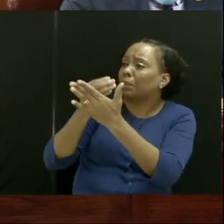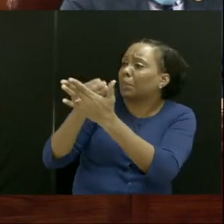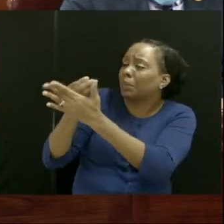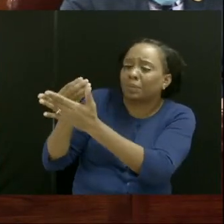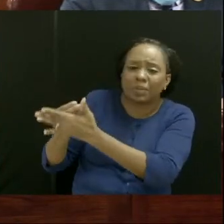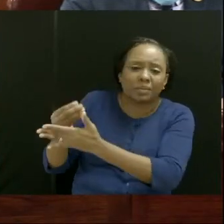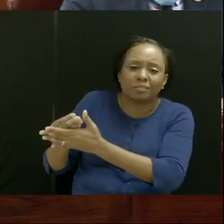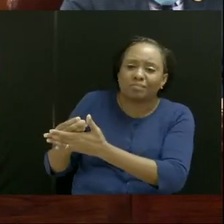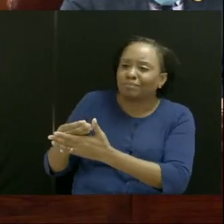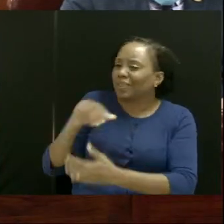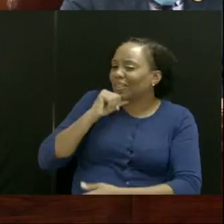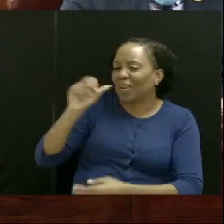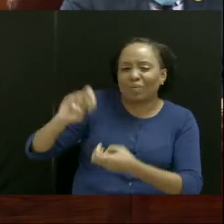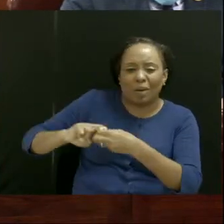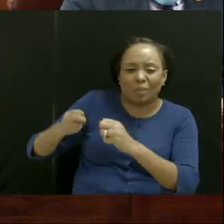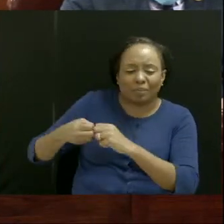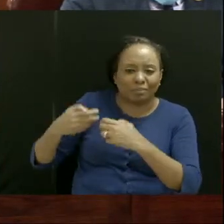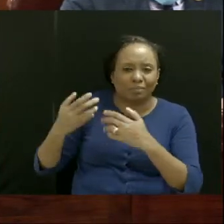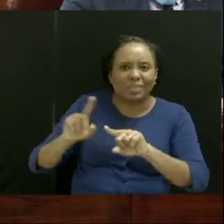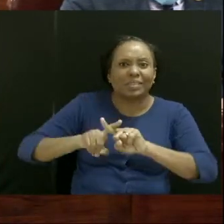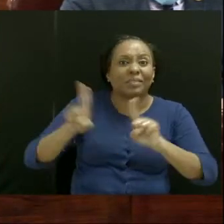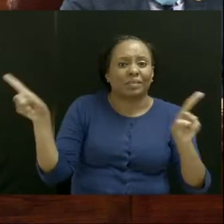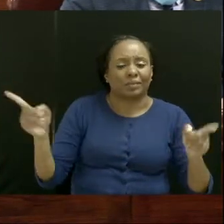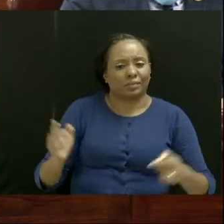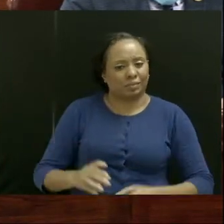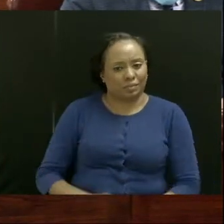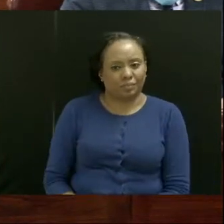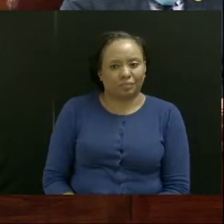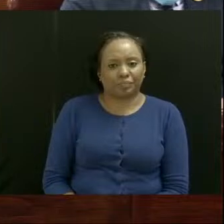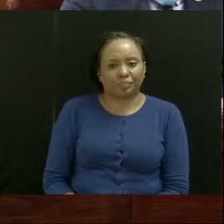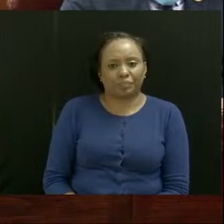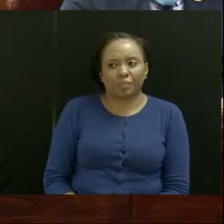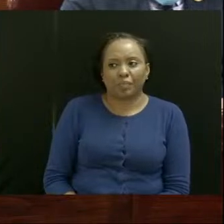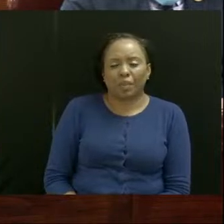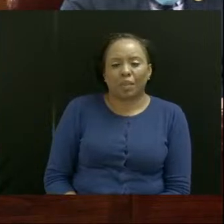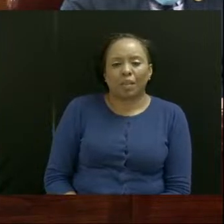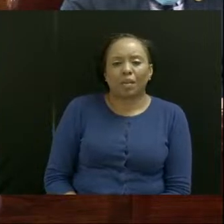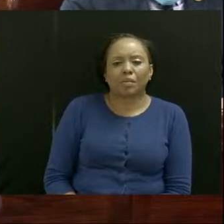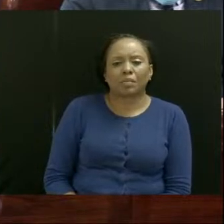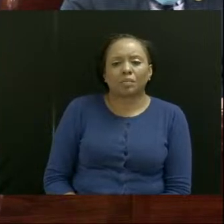And you're talking about paying a high level of debt service